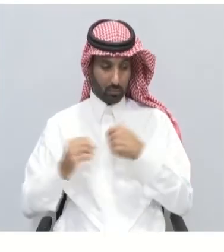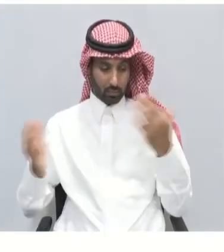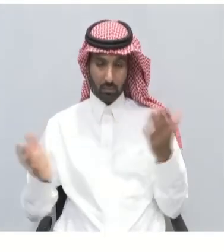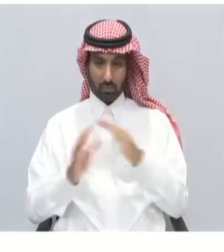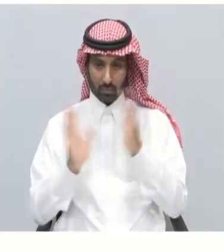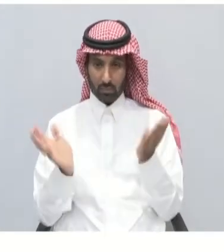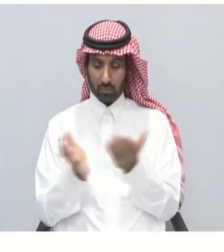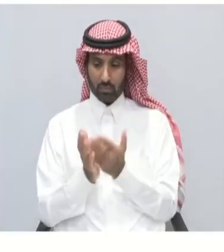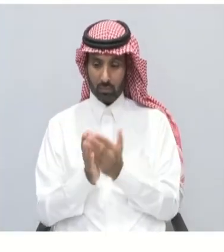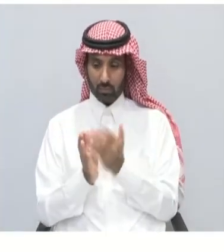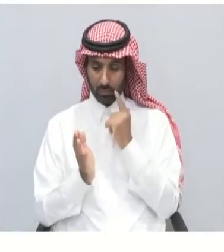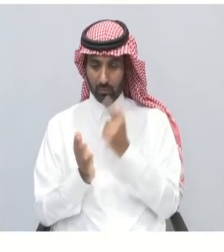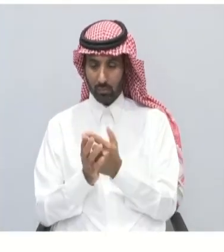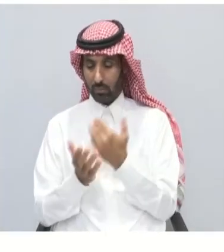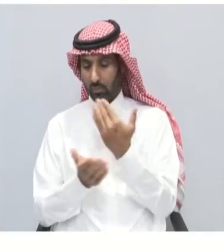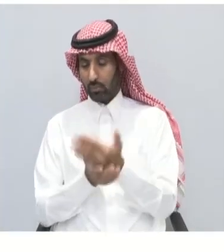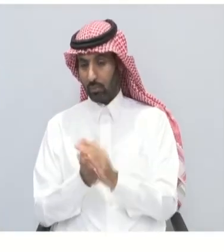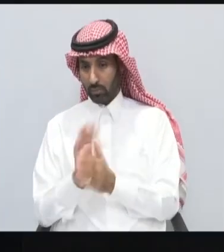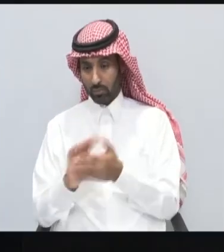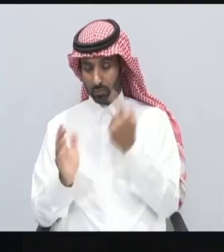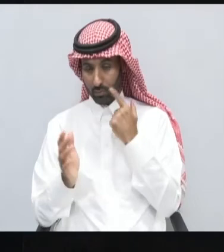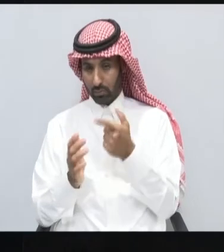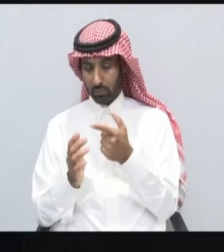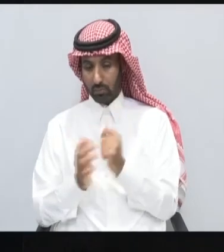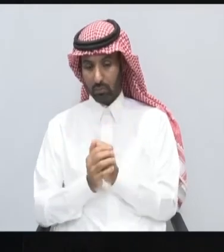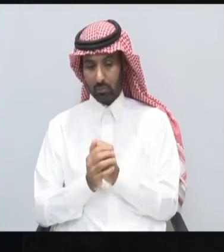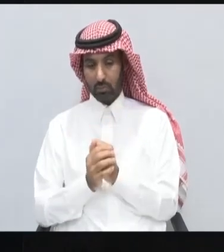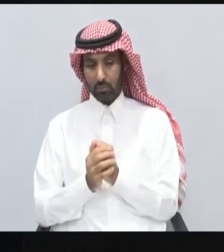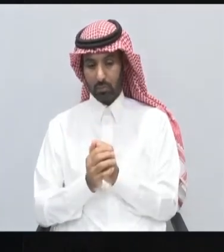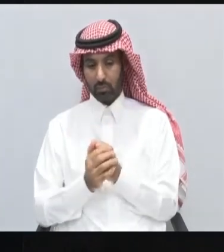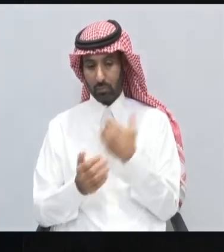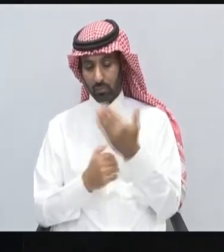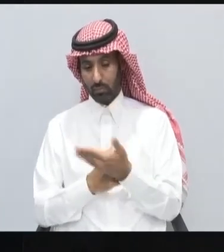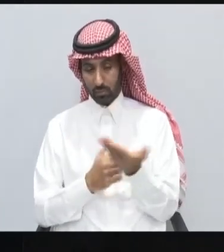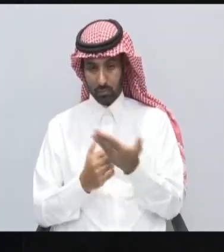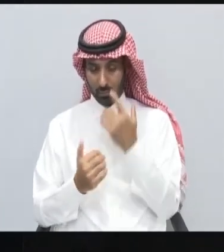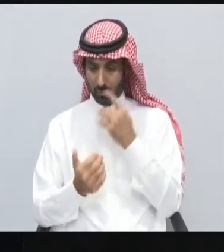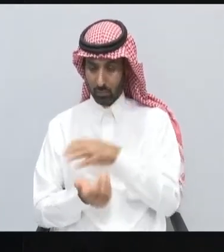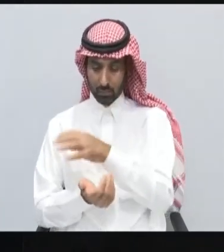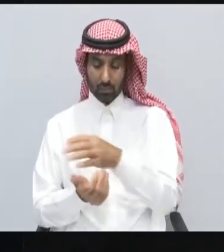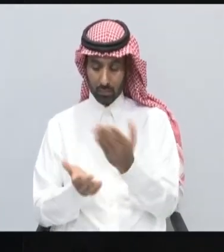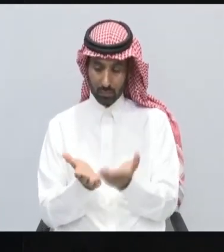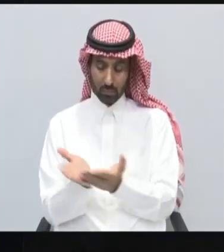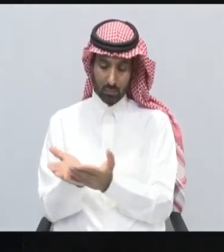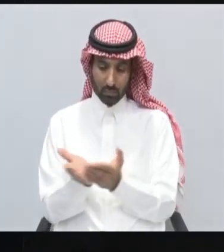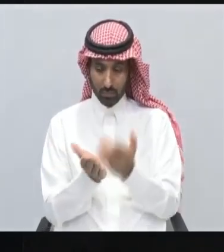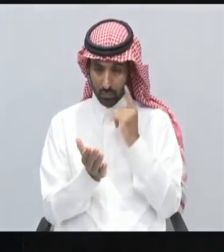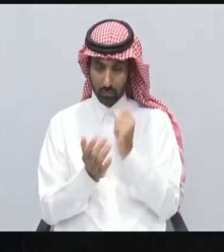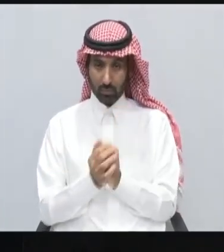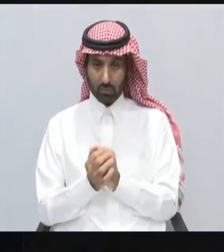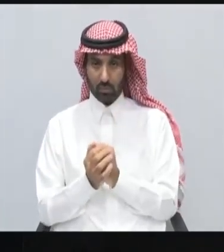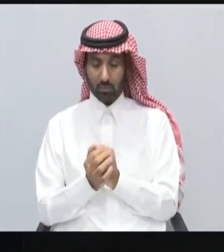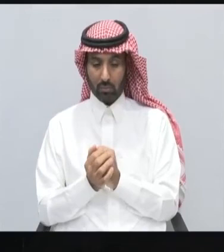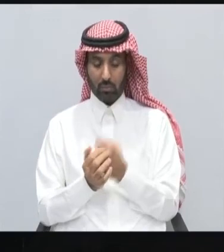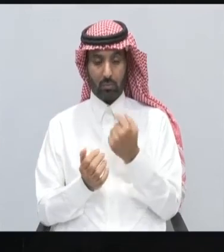class or in your group. Then after that, in next lesson, share what did you find. Like for example,